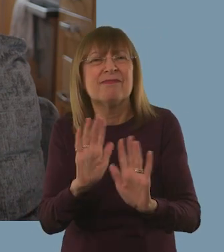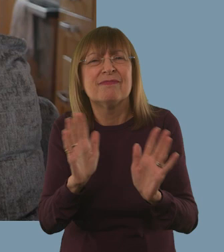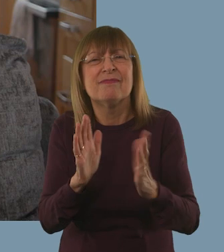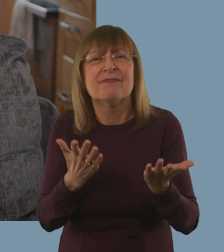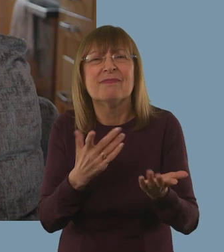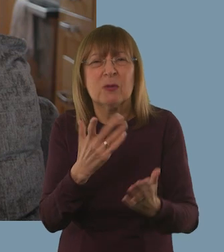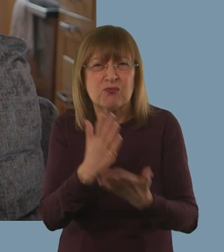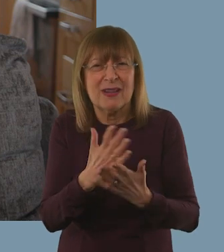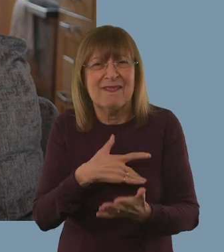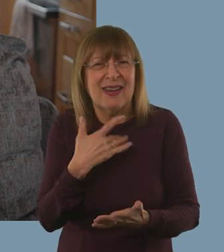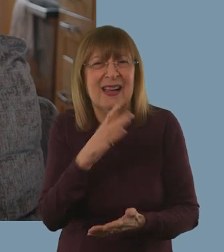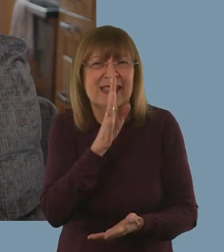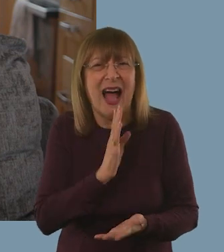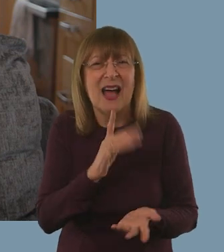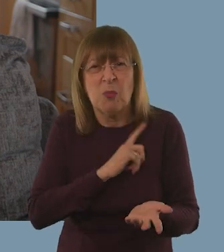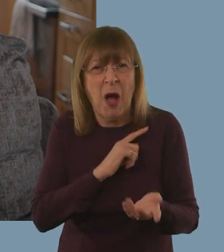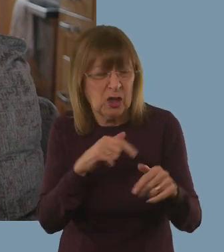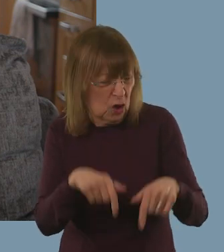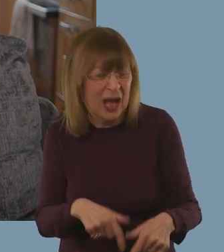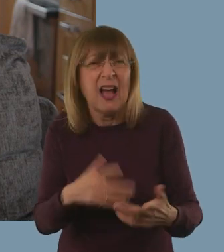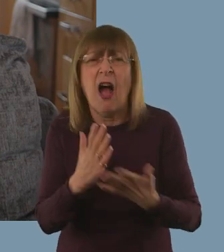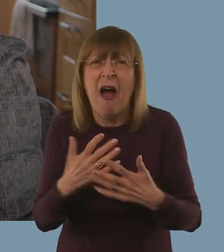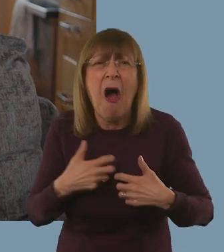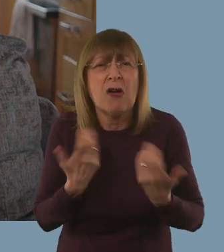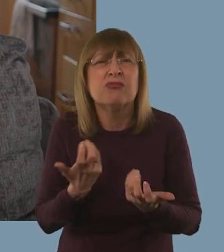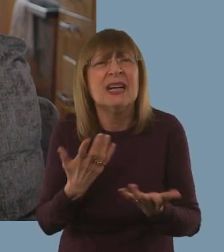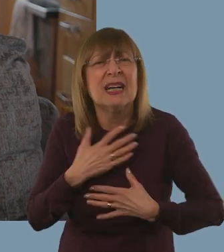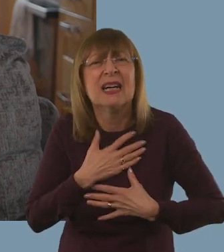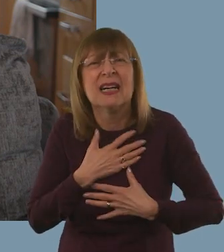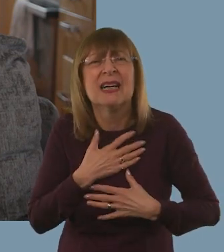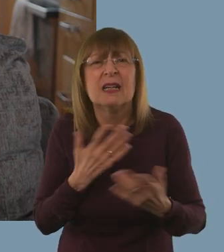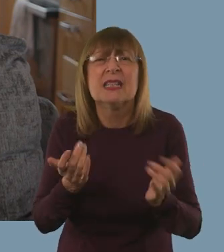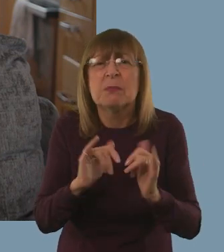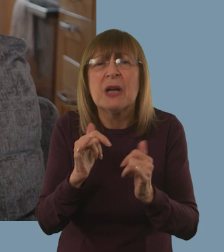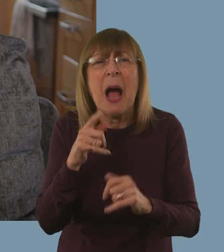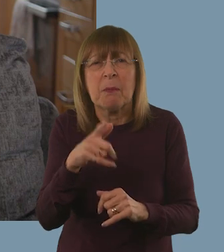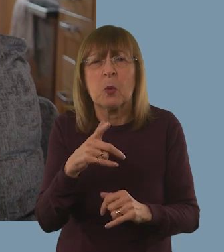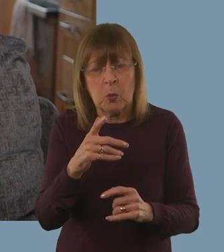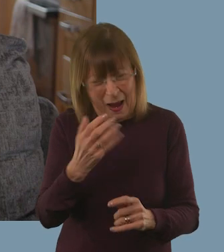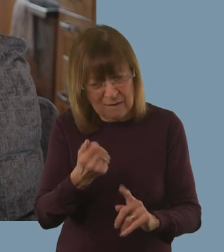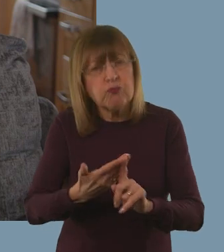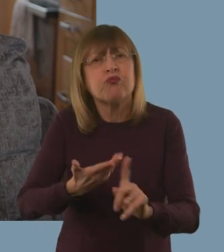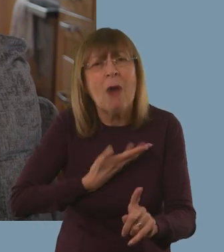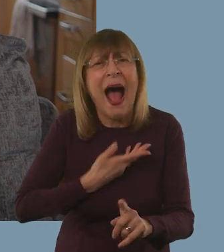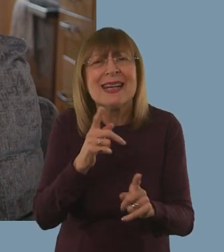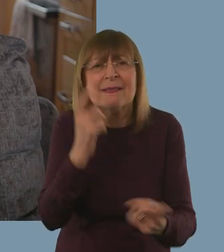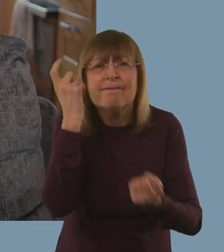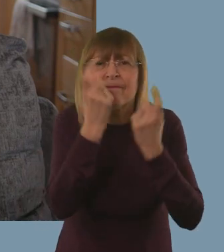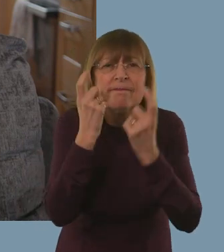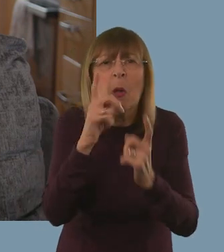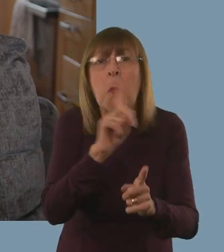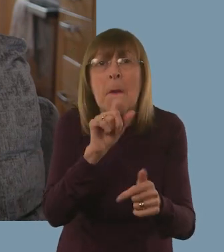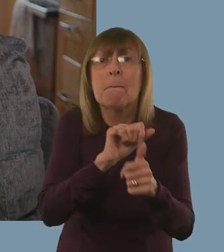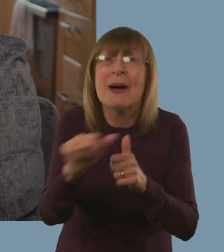to her, because you're just feeling really sad that she's not here and angry. And I think at those times you are well within